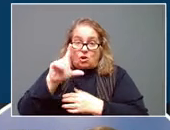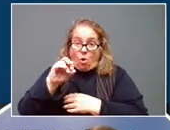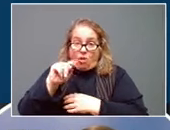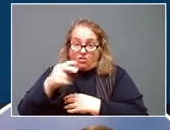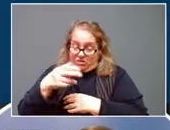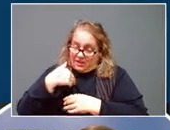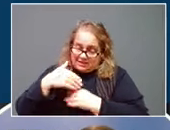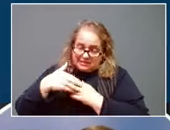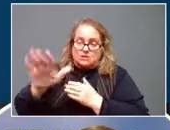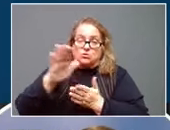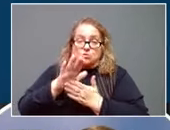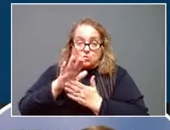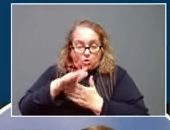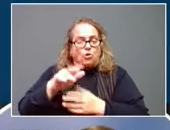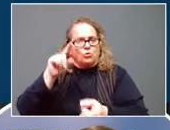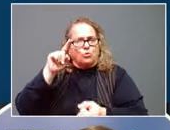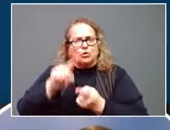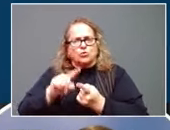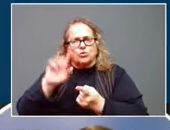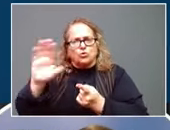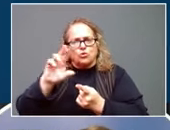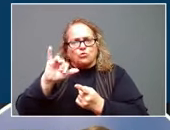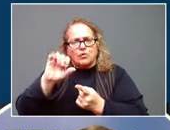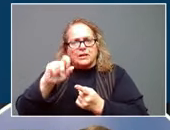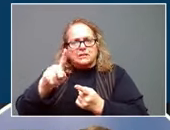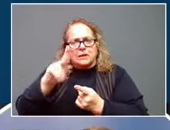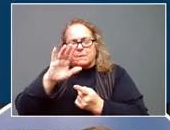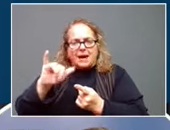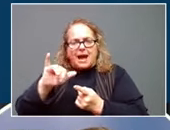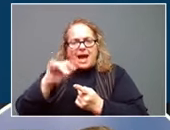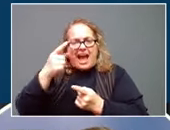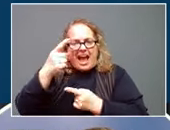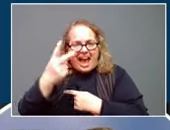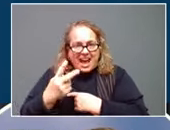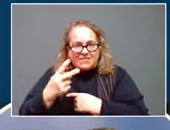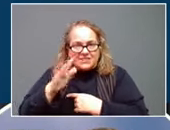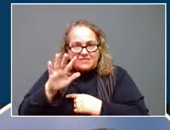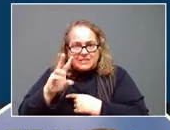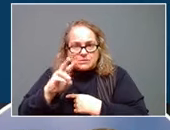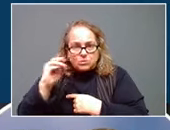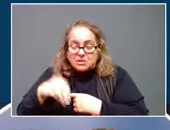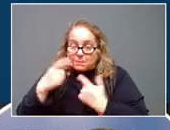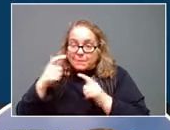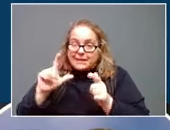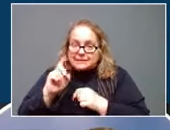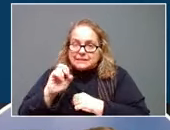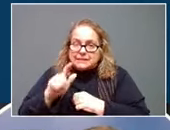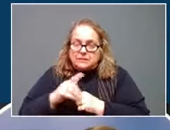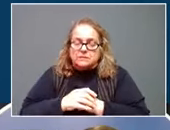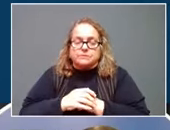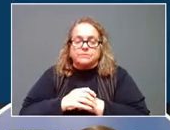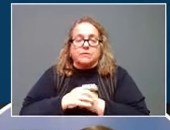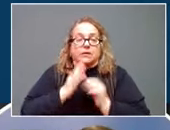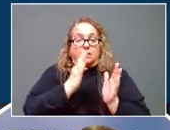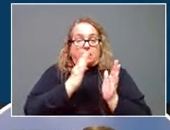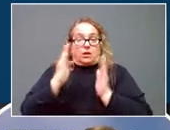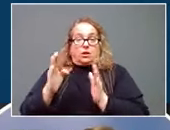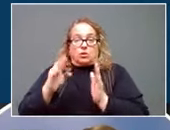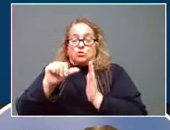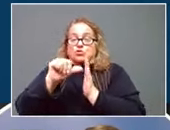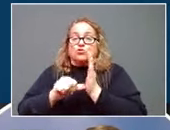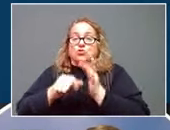reducing their chances of getting COVID by half is a pretty big deal. Once you move up to the surgical mask, and there